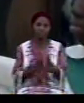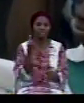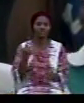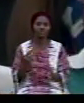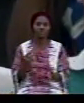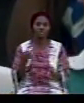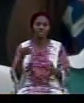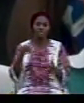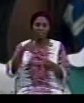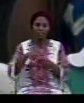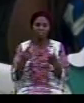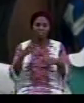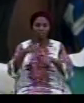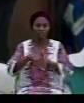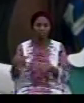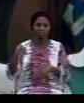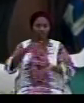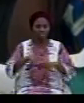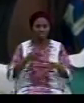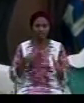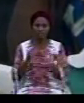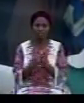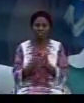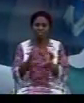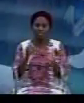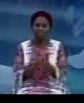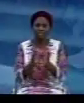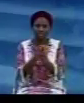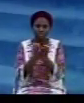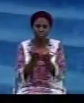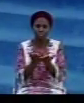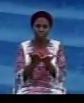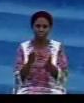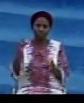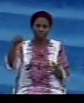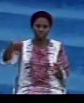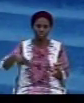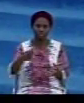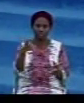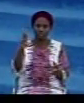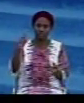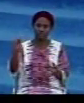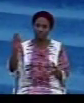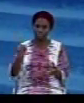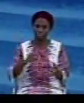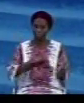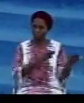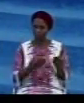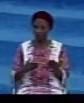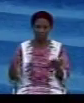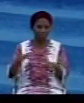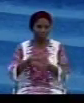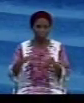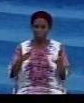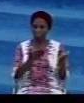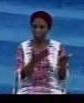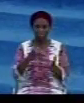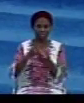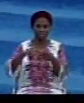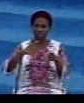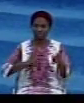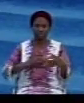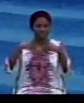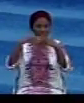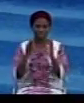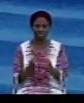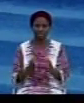ki mo gbo kura ti mo gbe wo bi yen won gbe wole awon o pe ki mo bi ti ma gbe si o mo ni roll mo ni be won a gbe wo ba se jo mo ragi all the